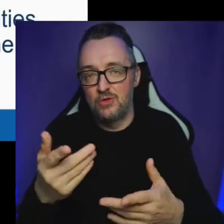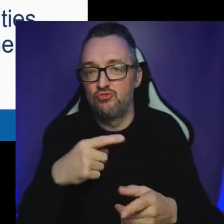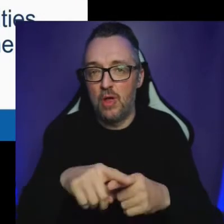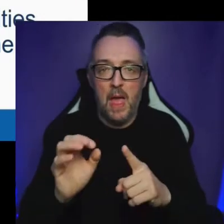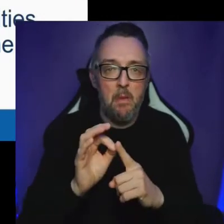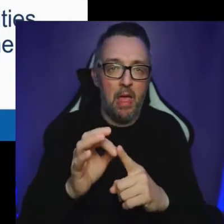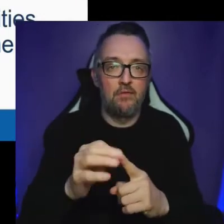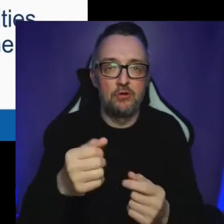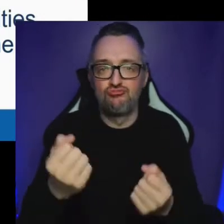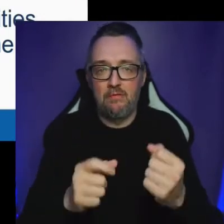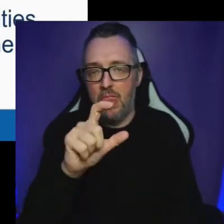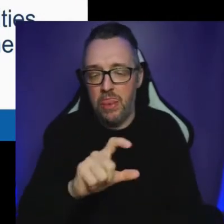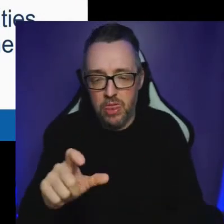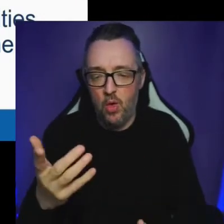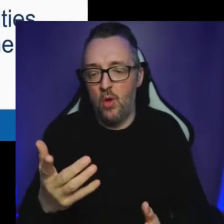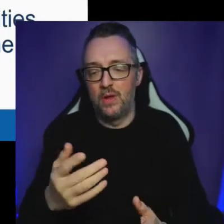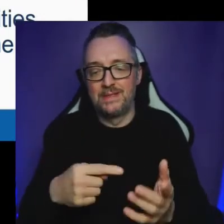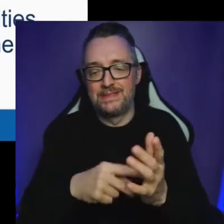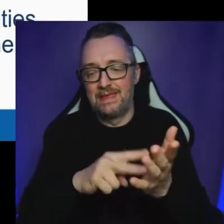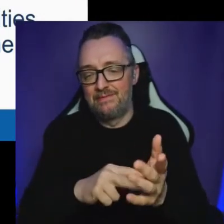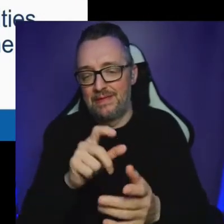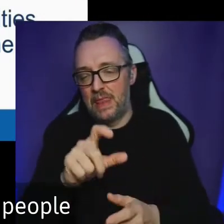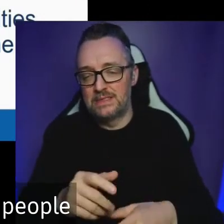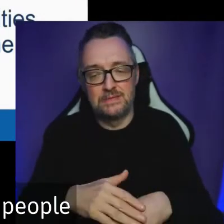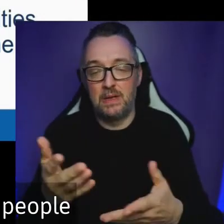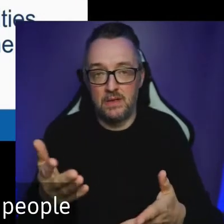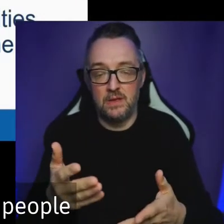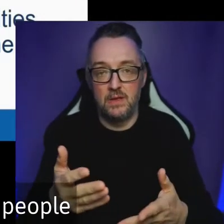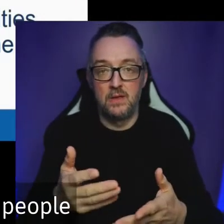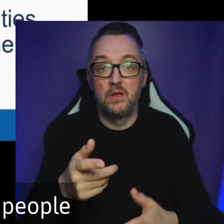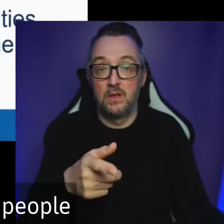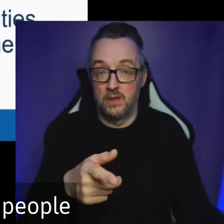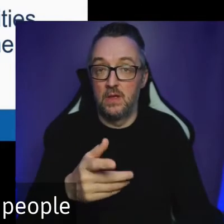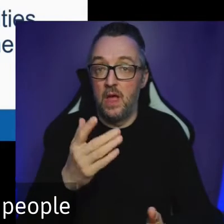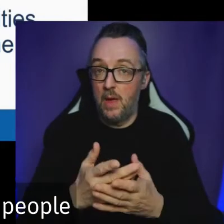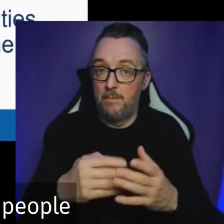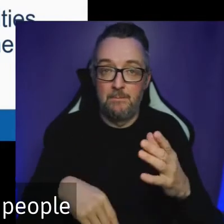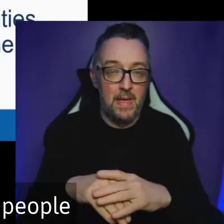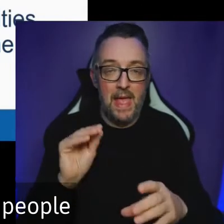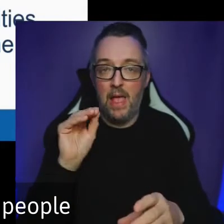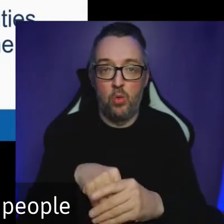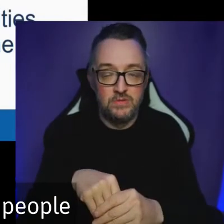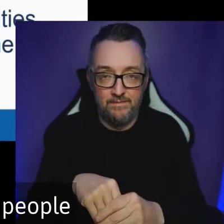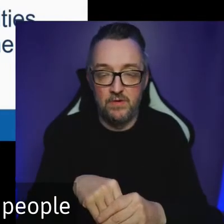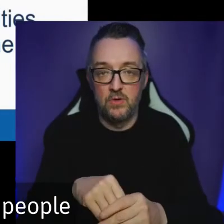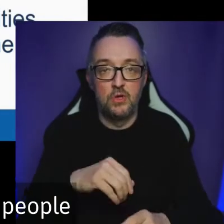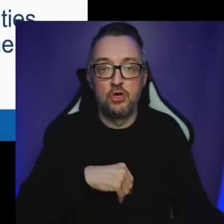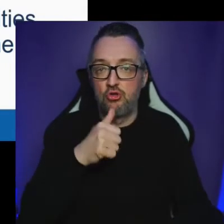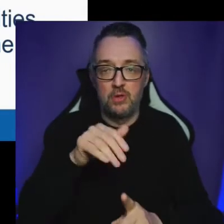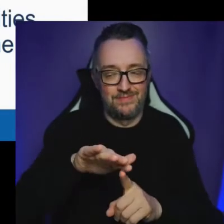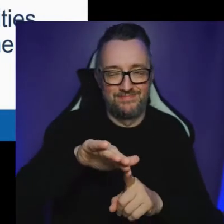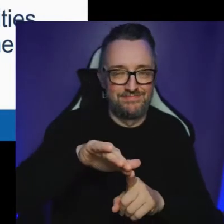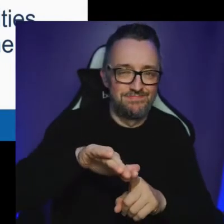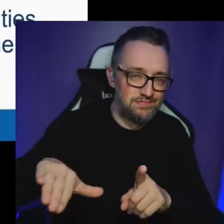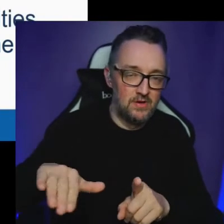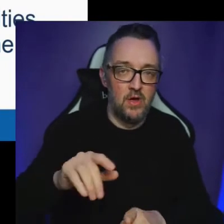driver's license or TV license or whatever it happens to be, that those are inclusive, that we're not excluding people because